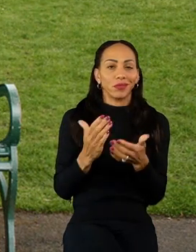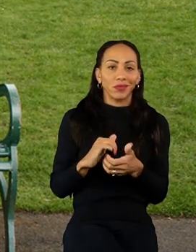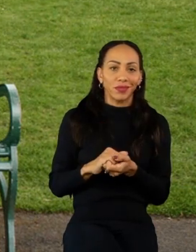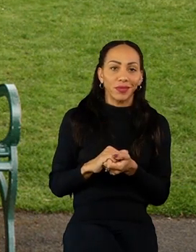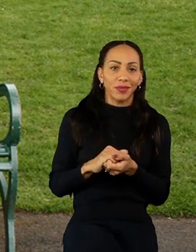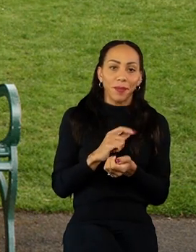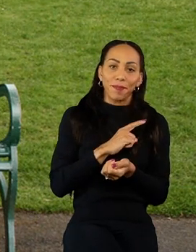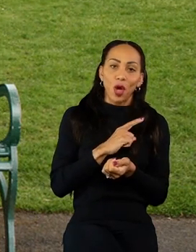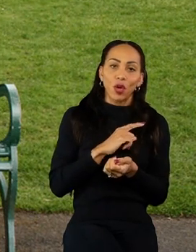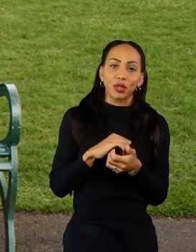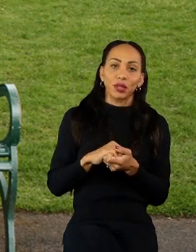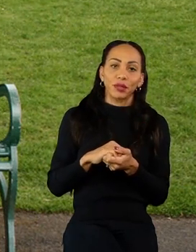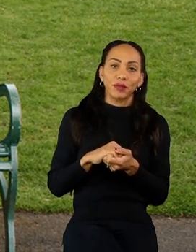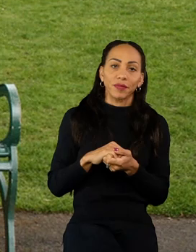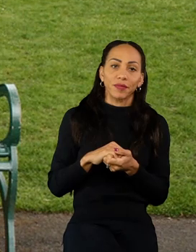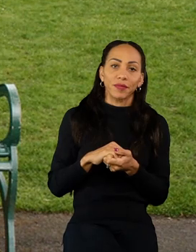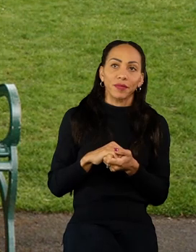how could we kind of work together